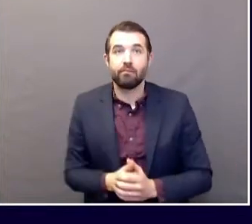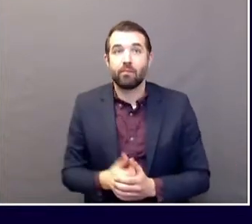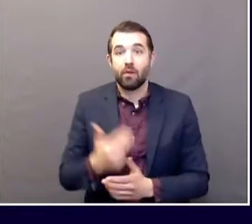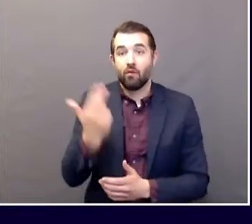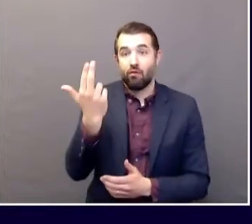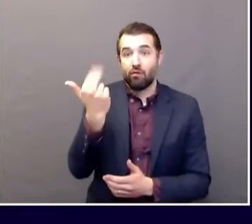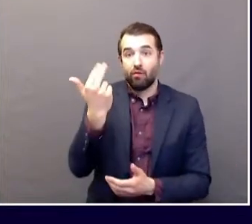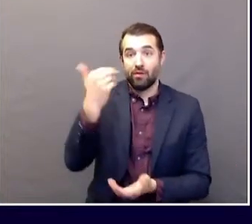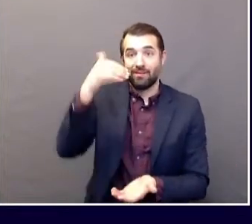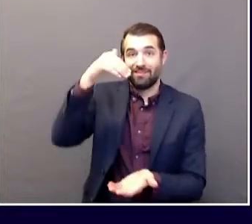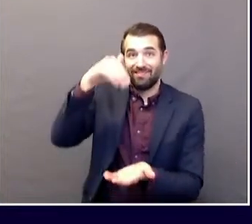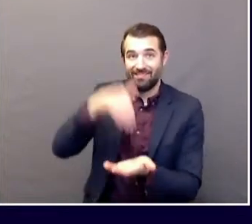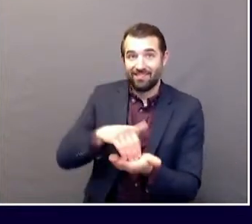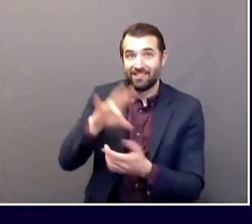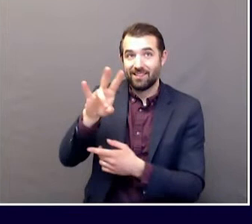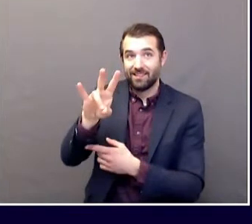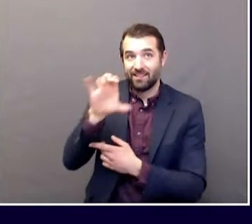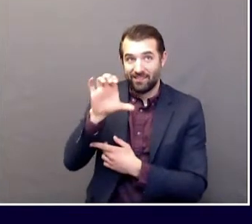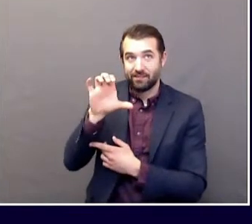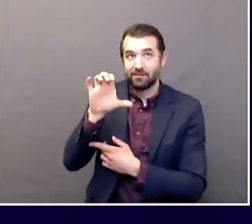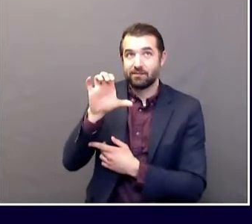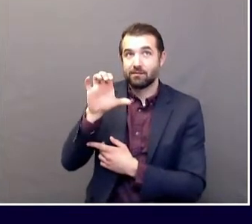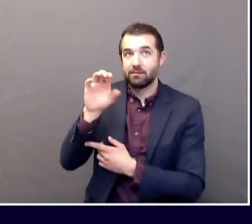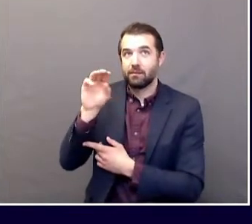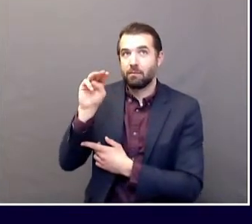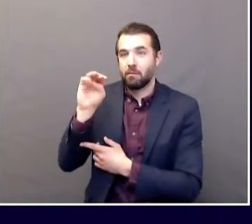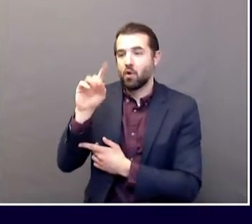13,700 doses of Moderna and